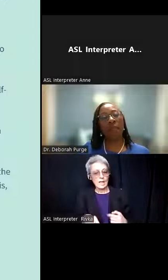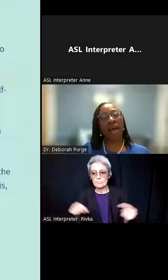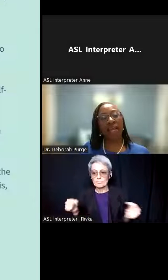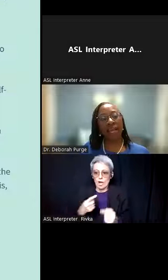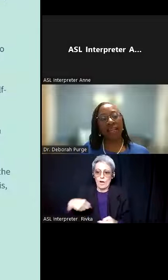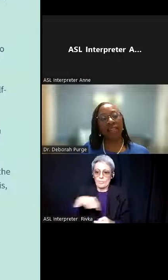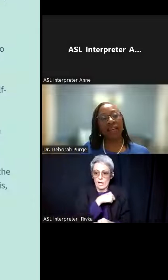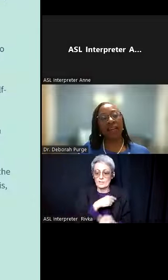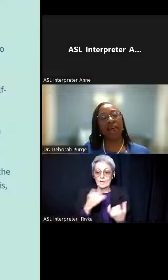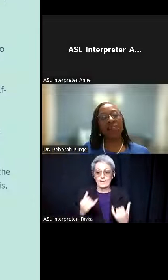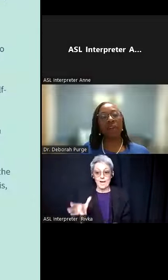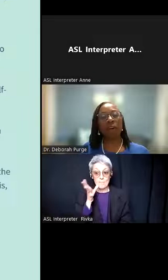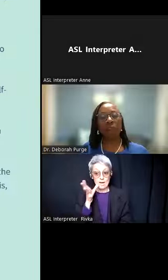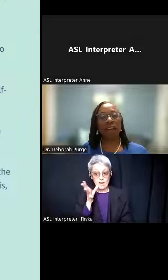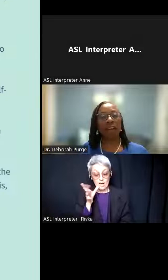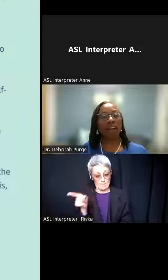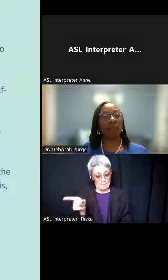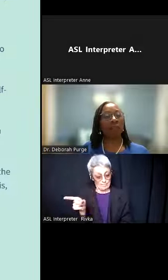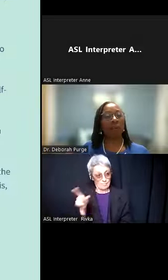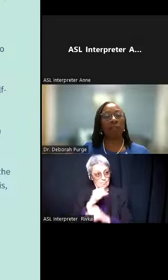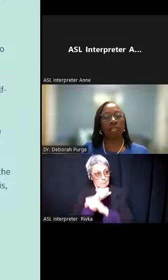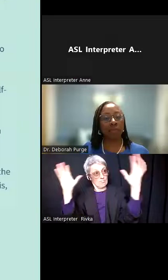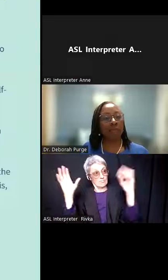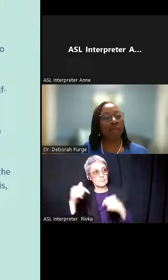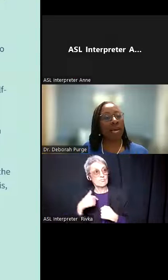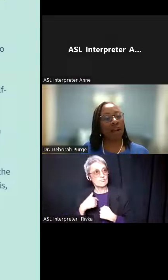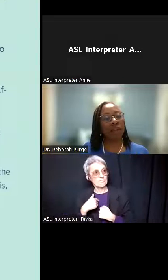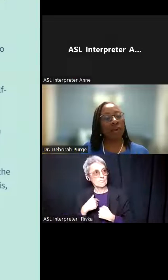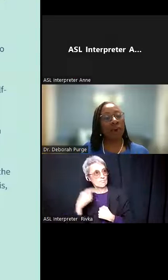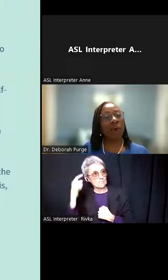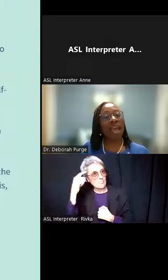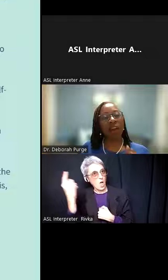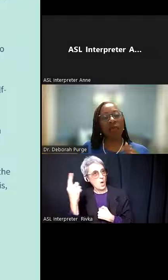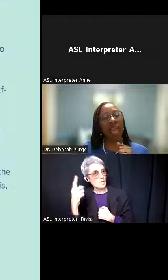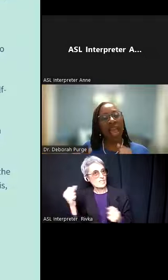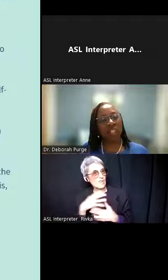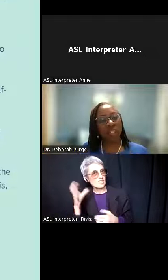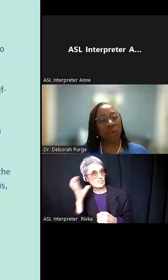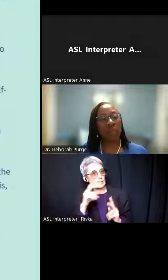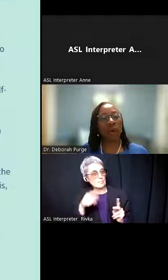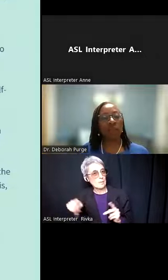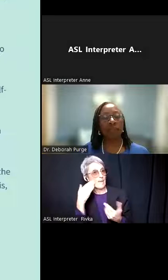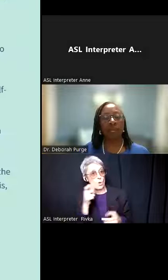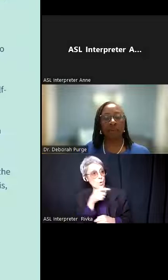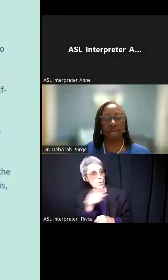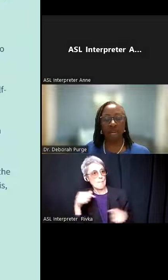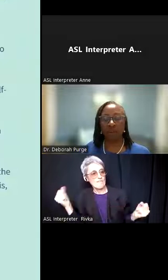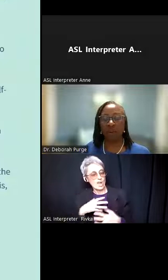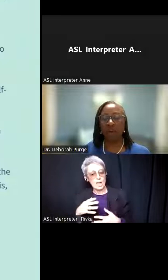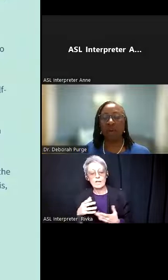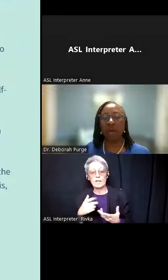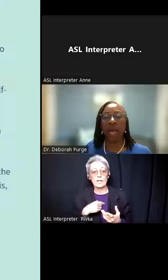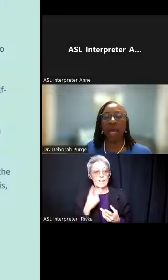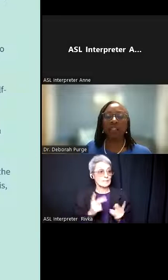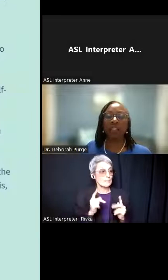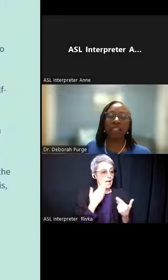her mind is, I'm very afraid of strange people that I don't know. I get really anxious when I'm around people that I don't